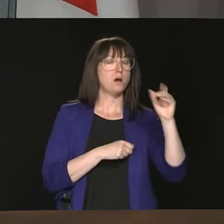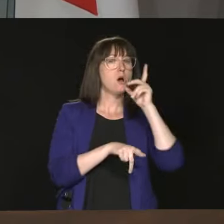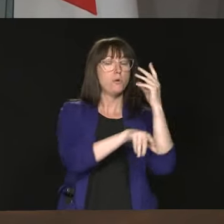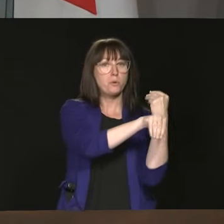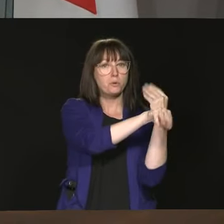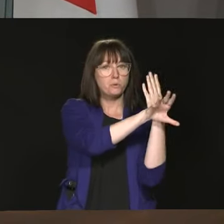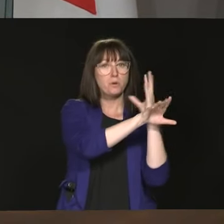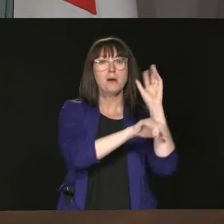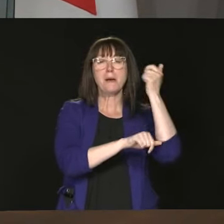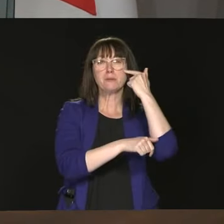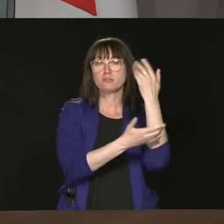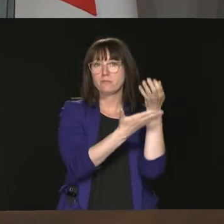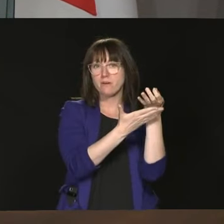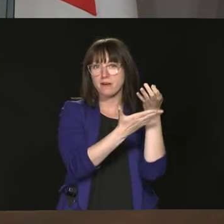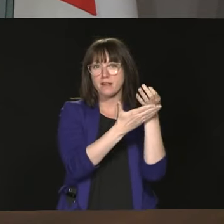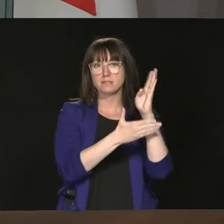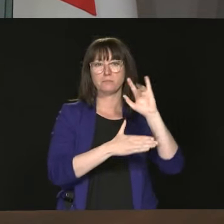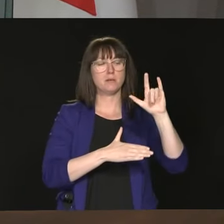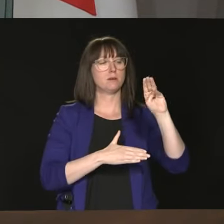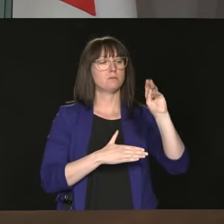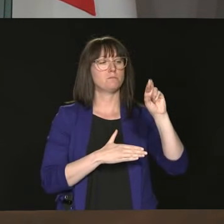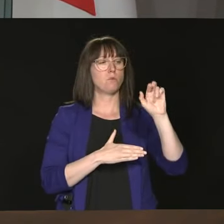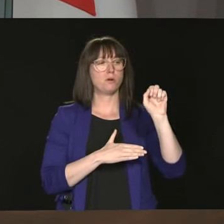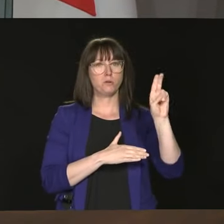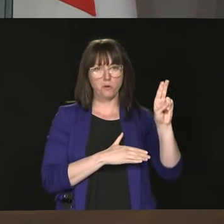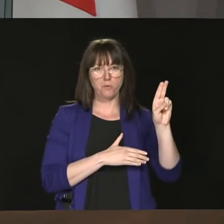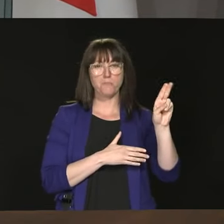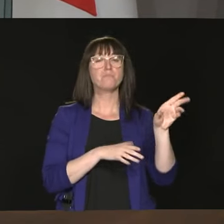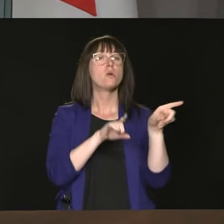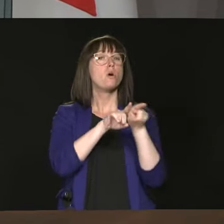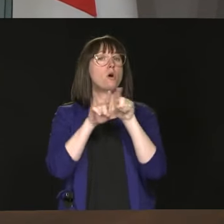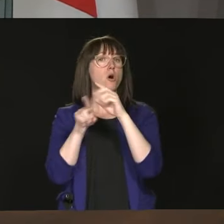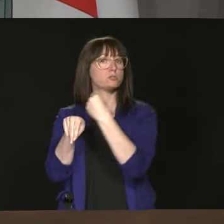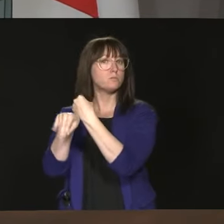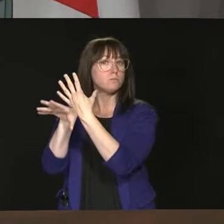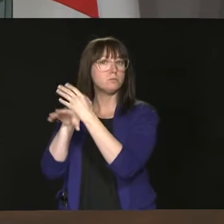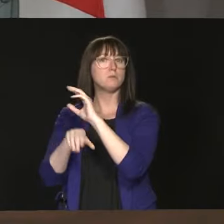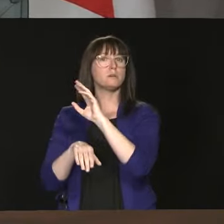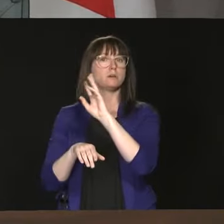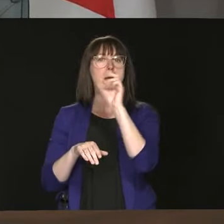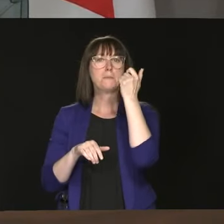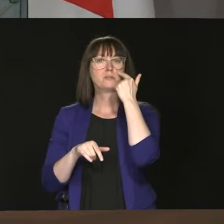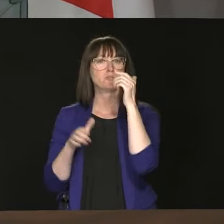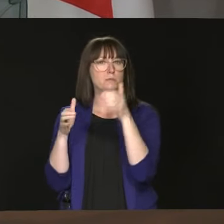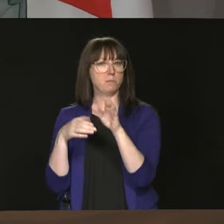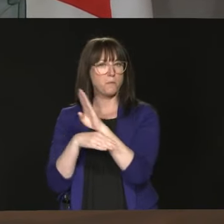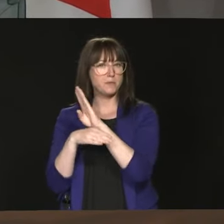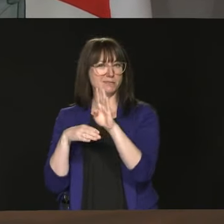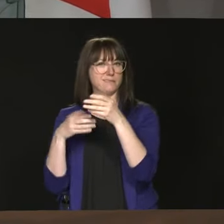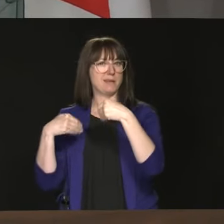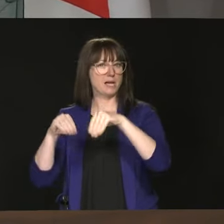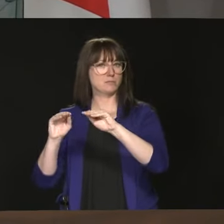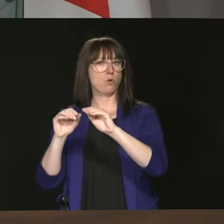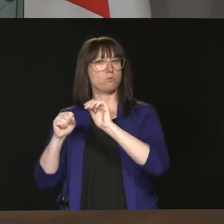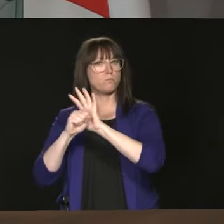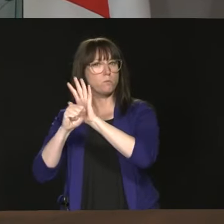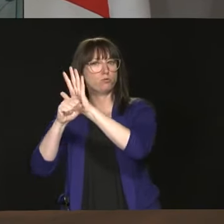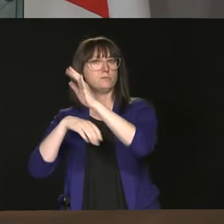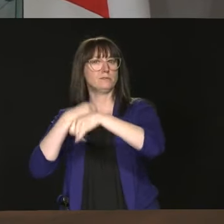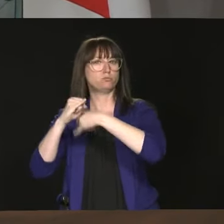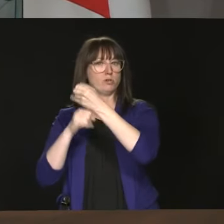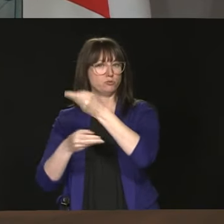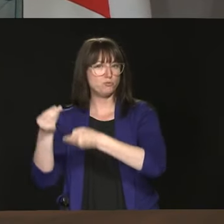Bill Morneau. Also by video link, the Minister of Small Business, Export Promotion and International Trade, Mary Ng,